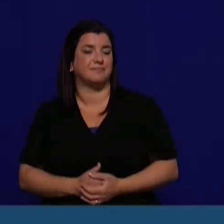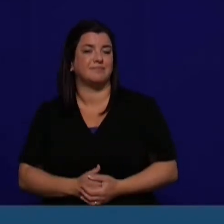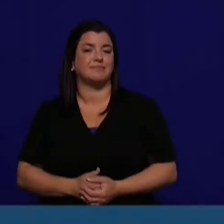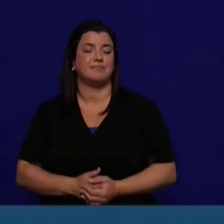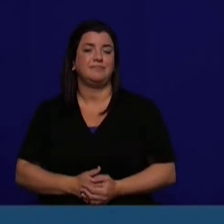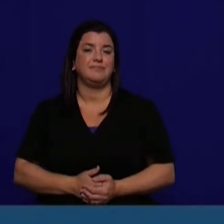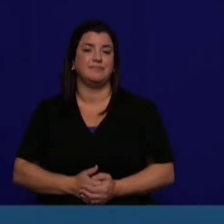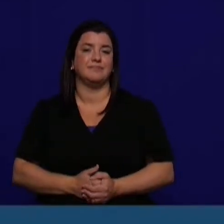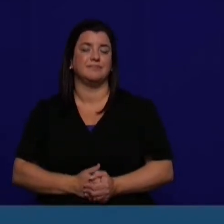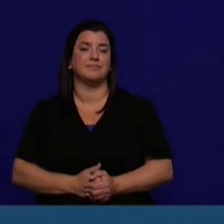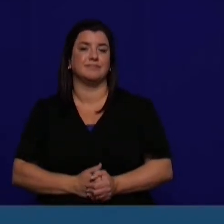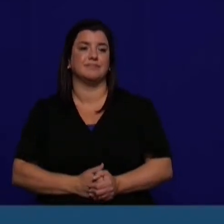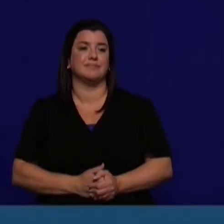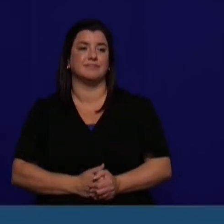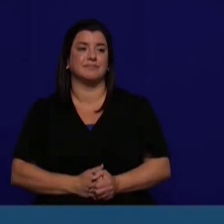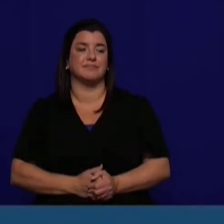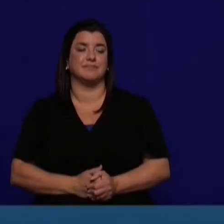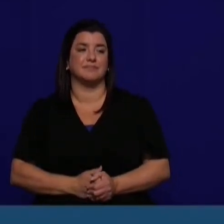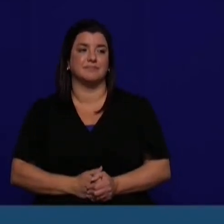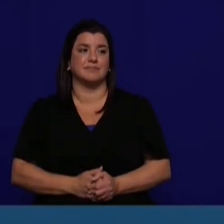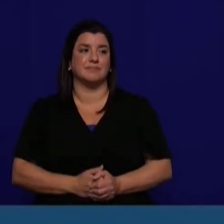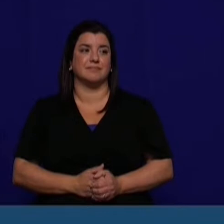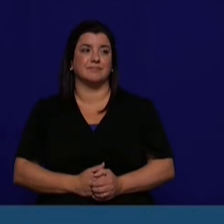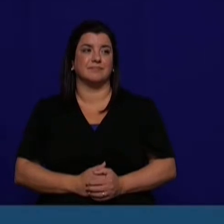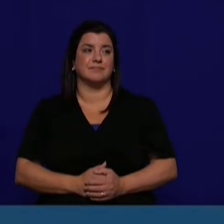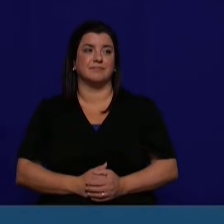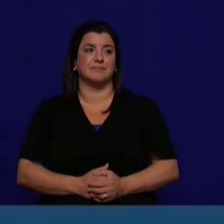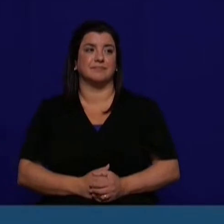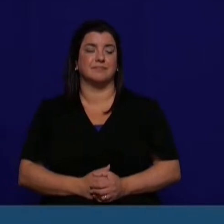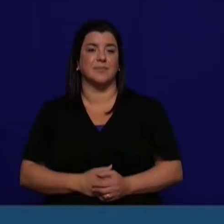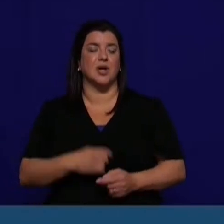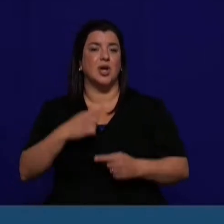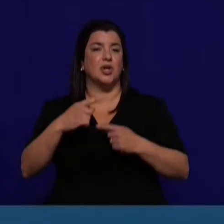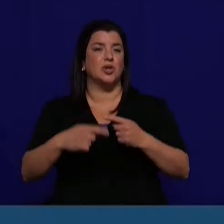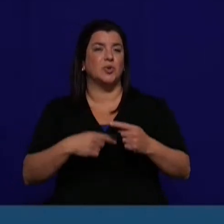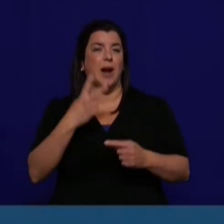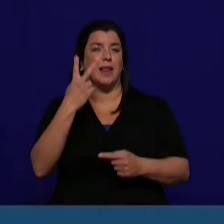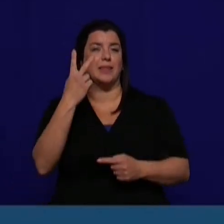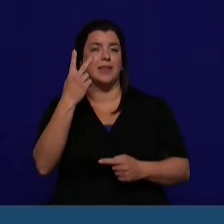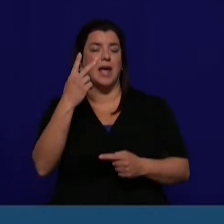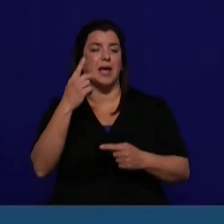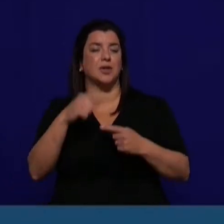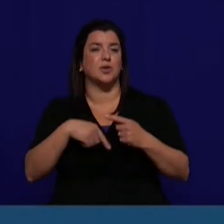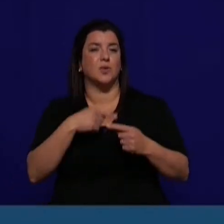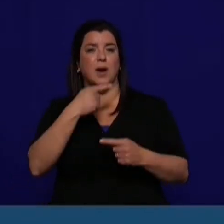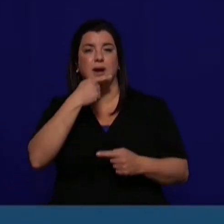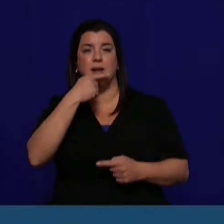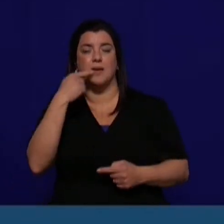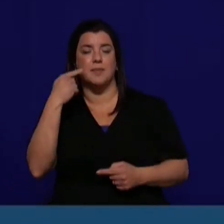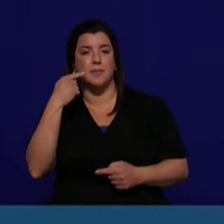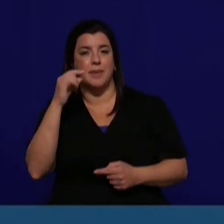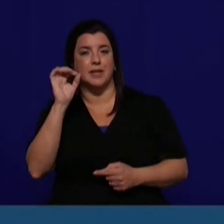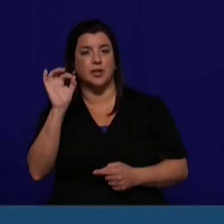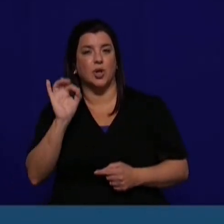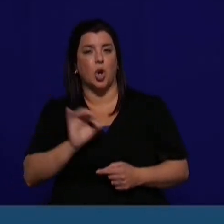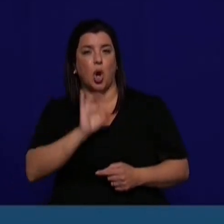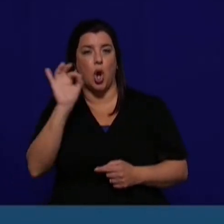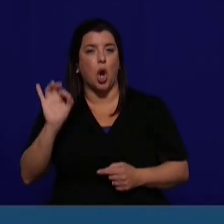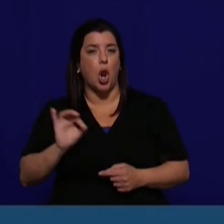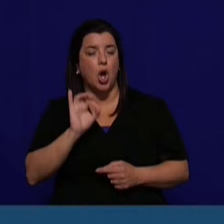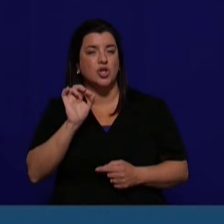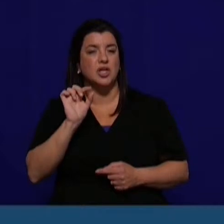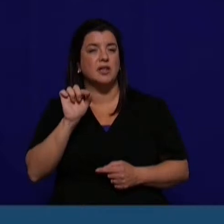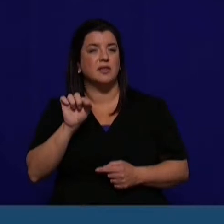Prof. Gauci. So a number of questions. First off, on the 2 cases of blood clots, were these completely ruled out? So there was no link whatsoever